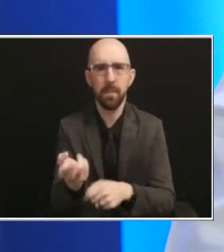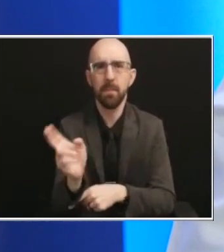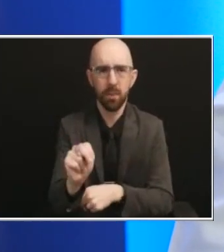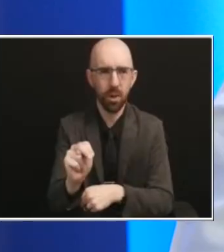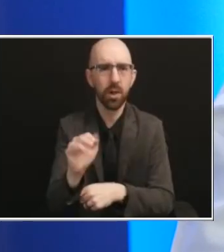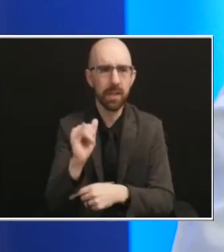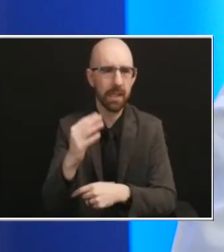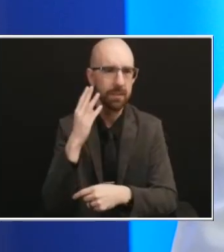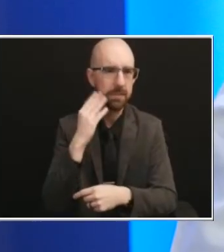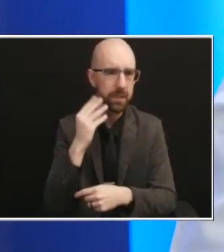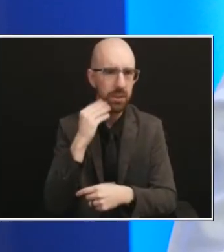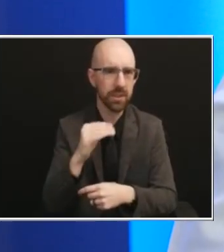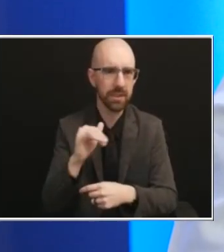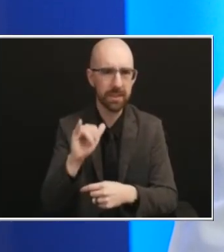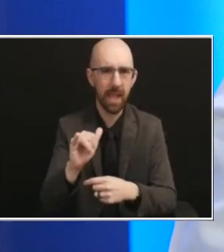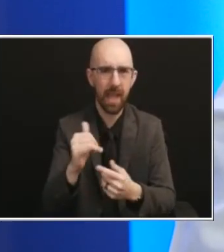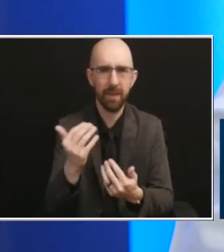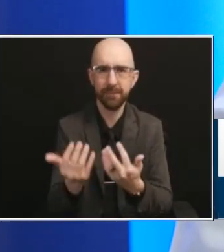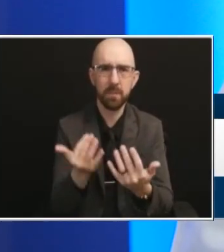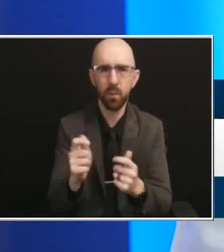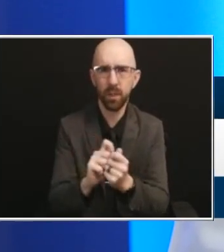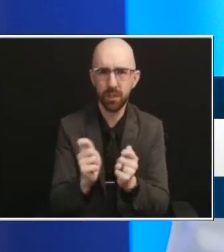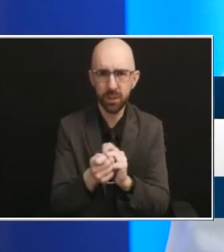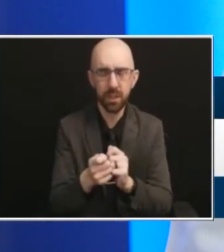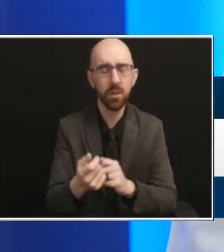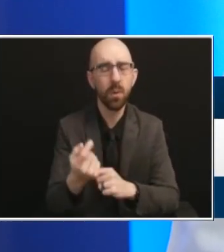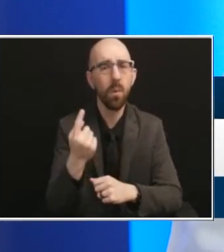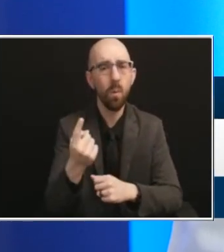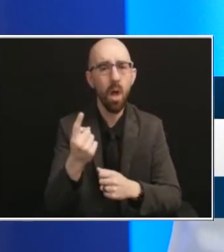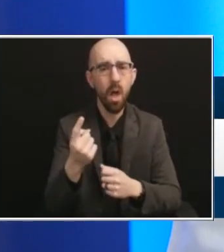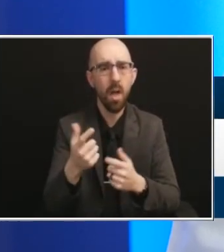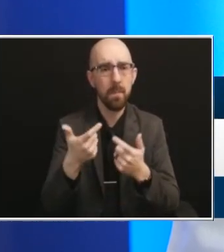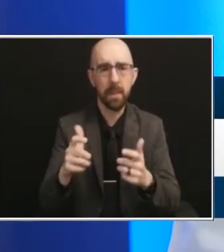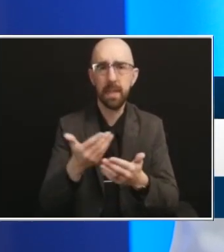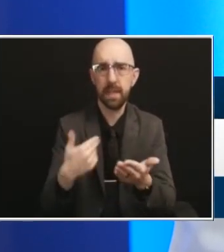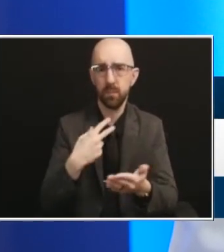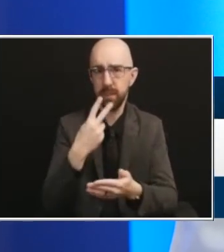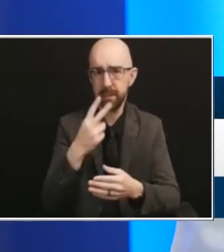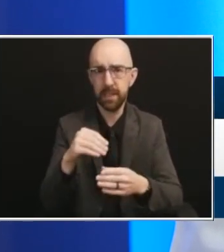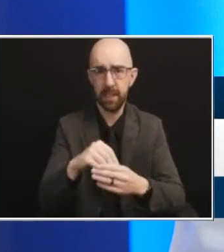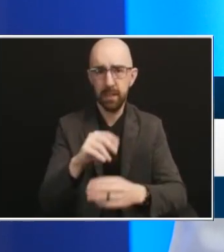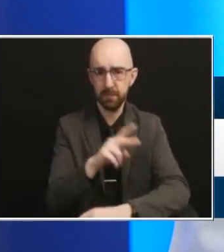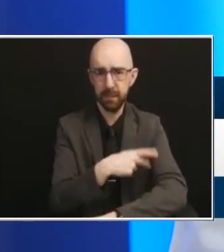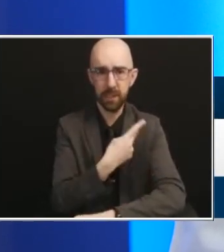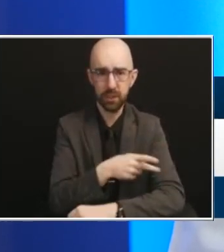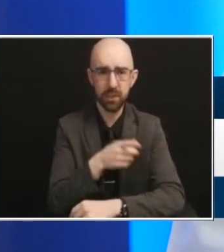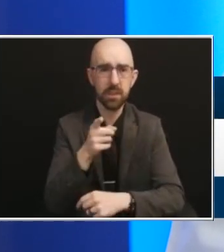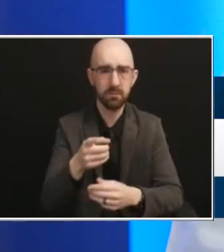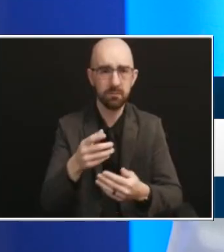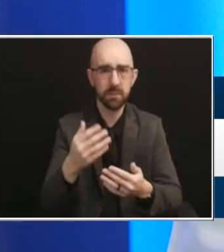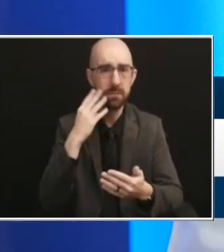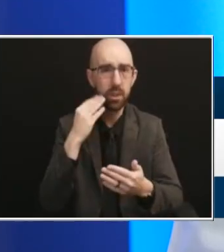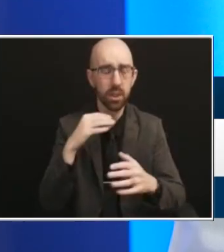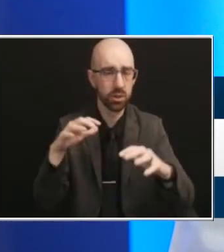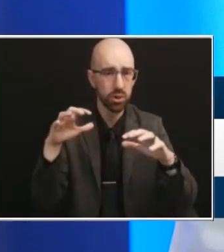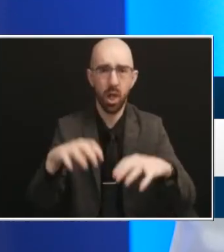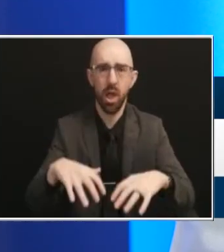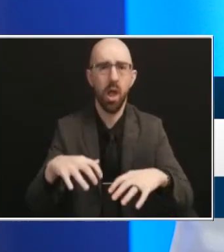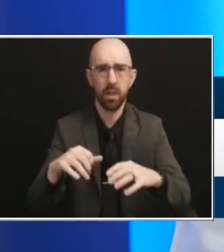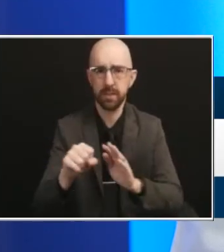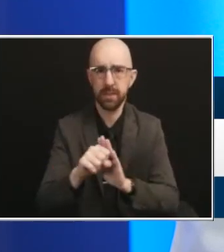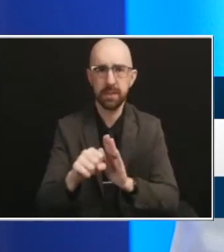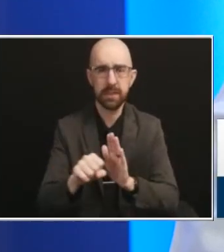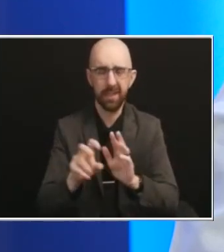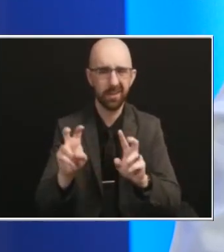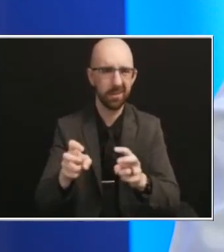that inflammatory change. One of the first things that we see in these patients is that you go into a shock state when you have a